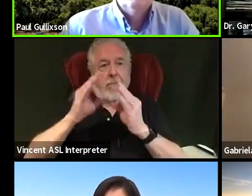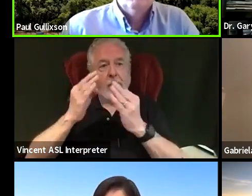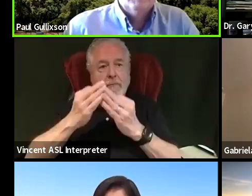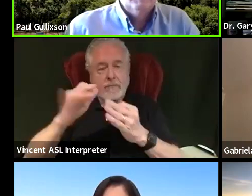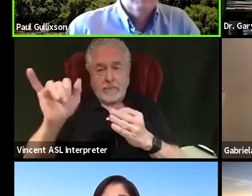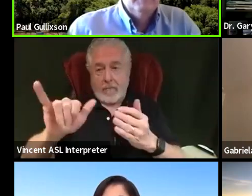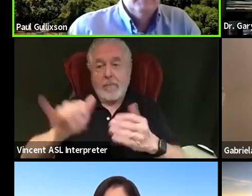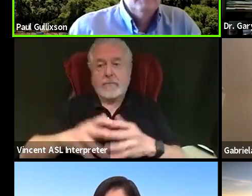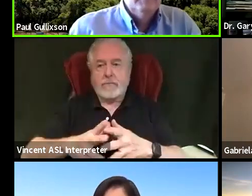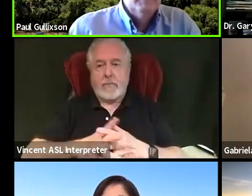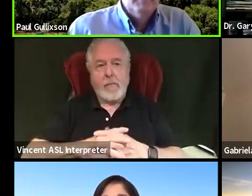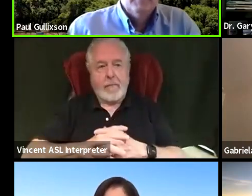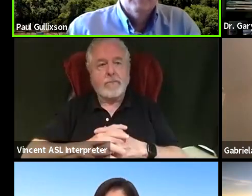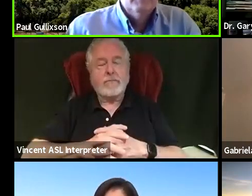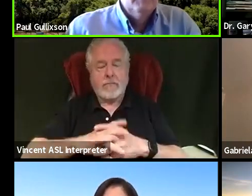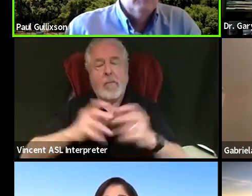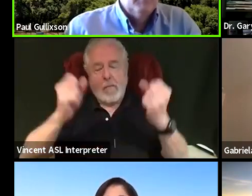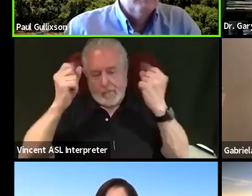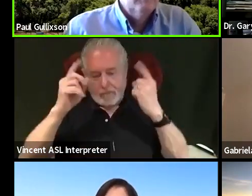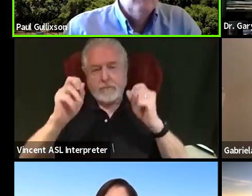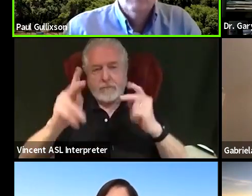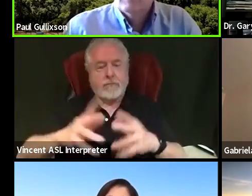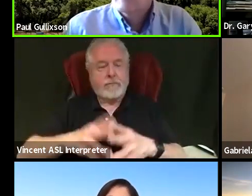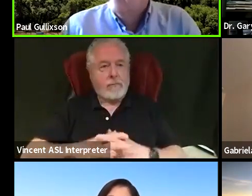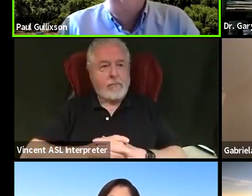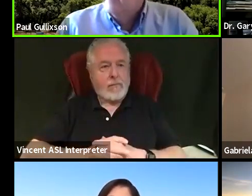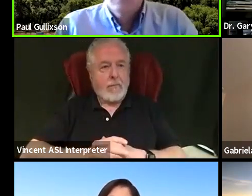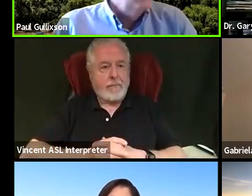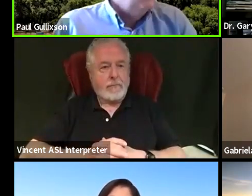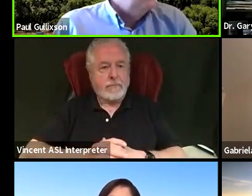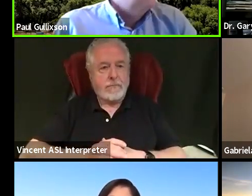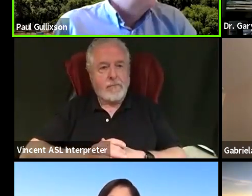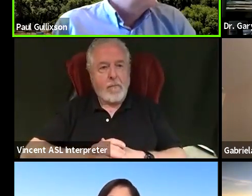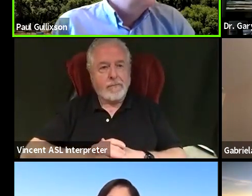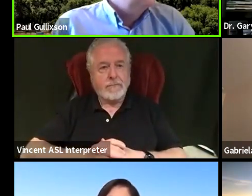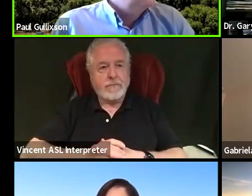as well, correct? Yeah. Okay, good.